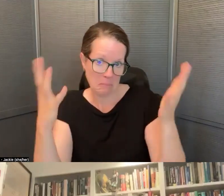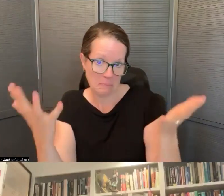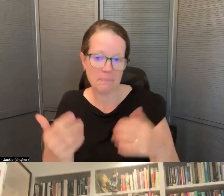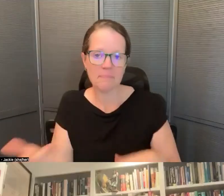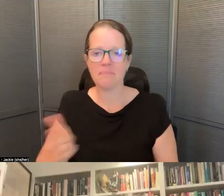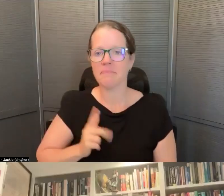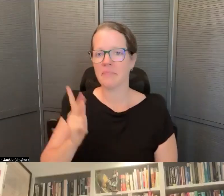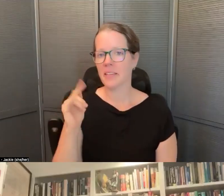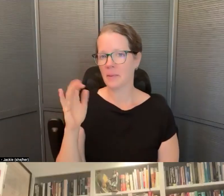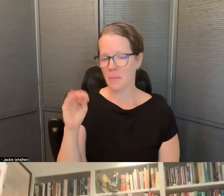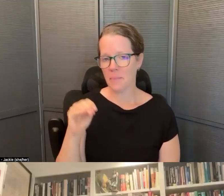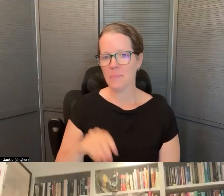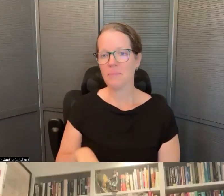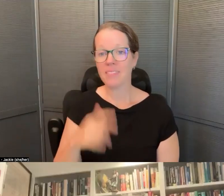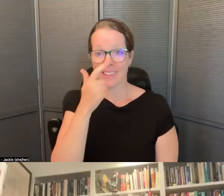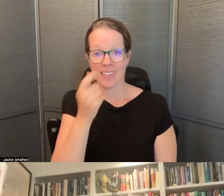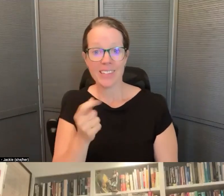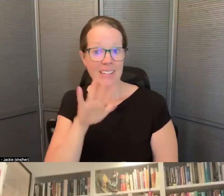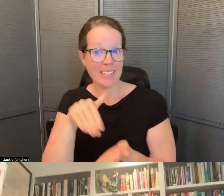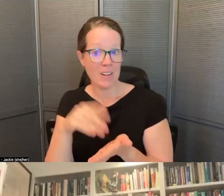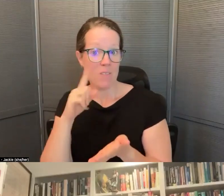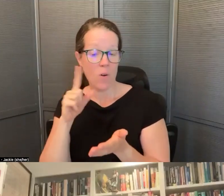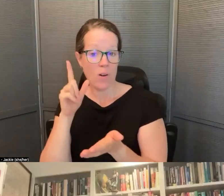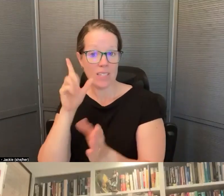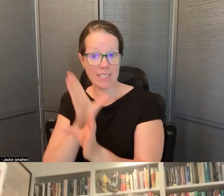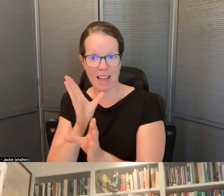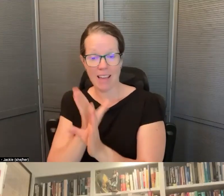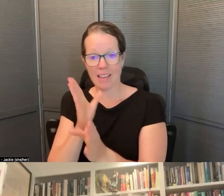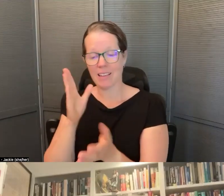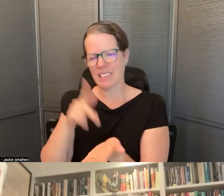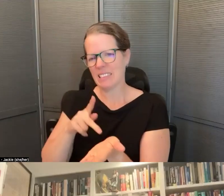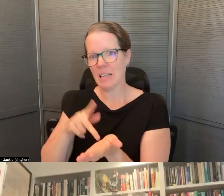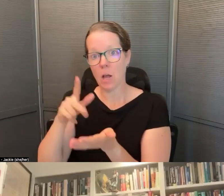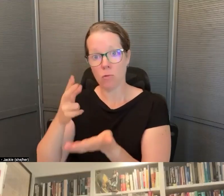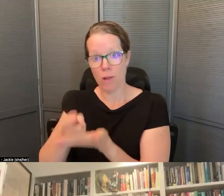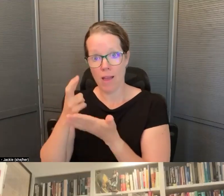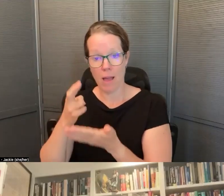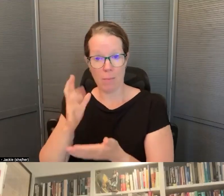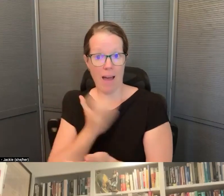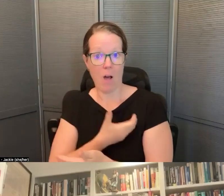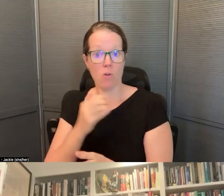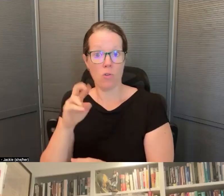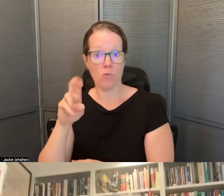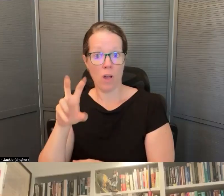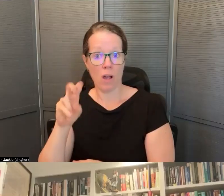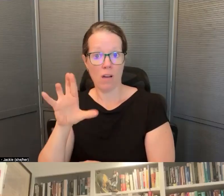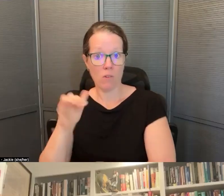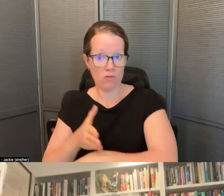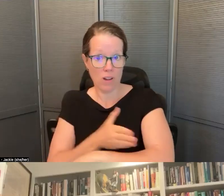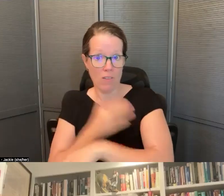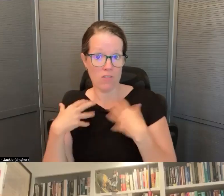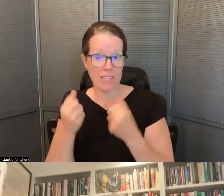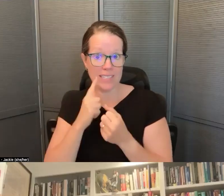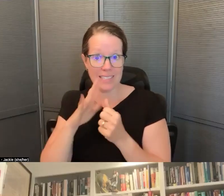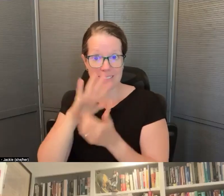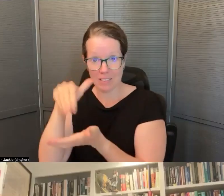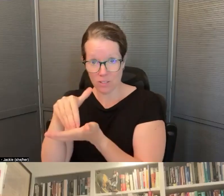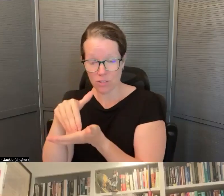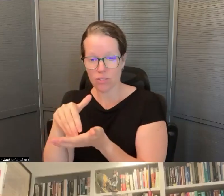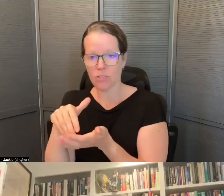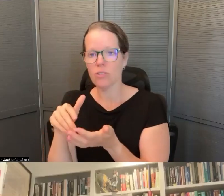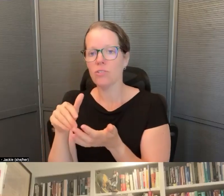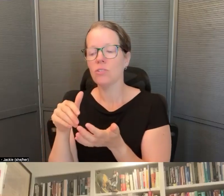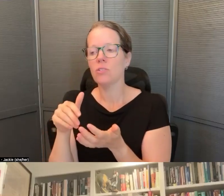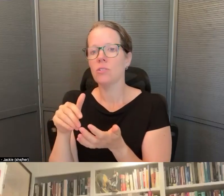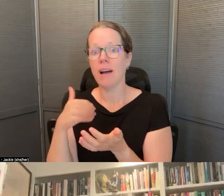at the Center for Psych Rehab at the Recovery Center, we have had some peers serve